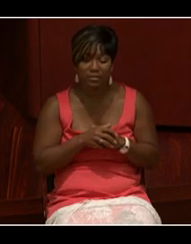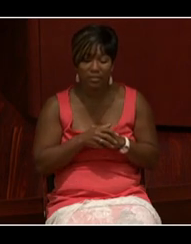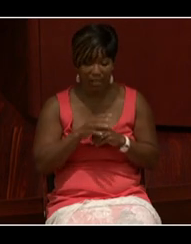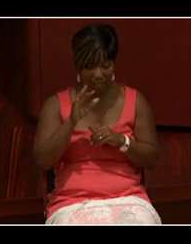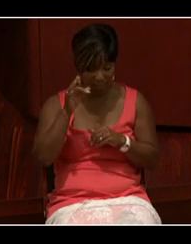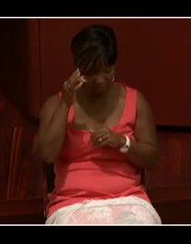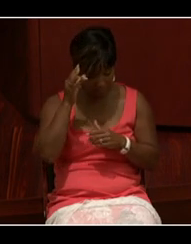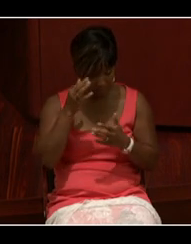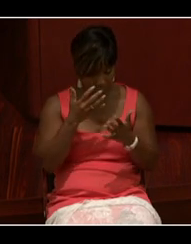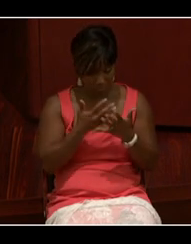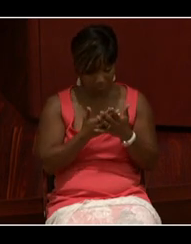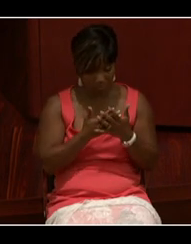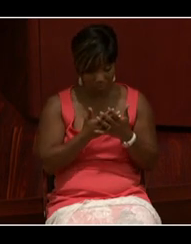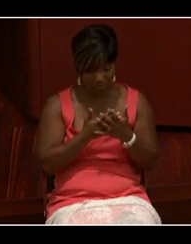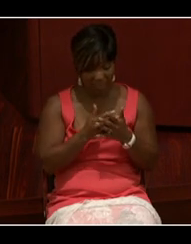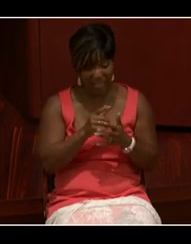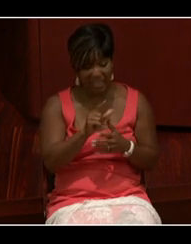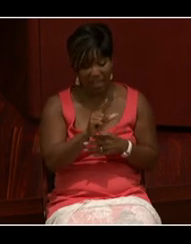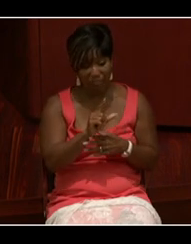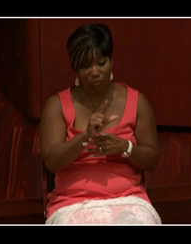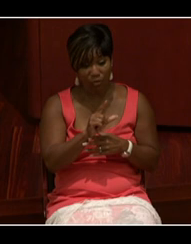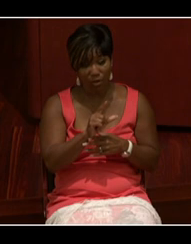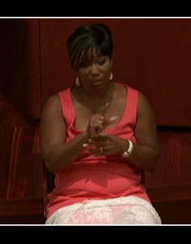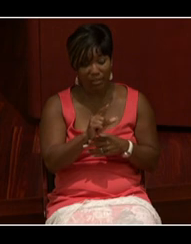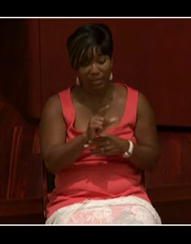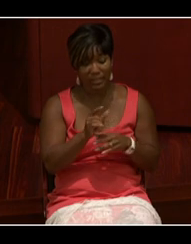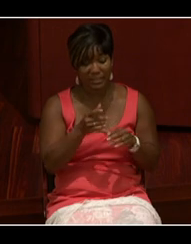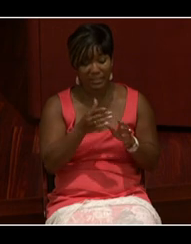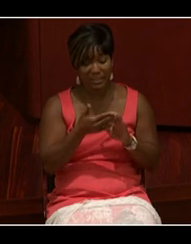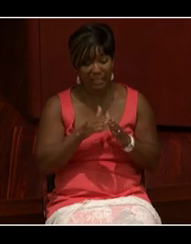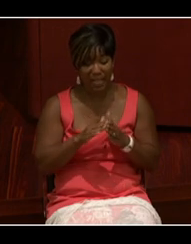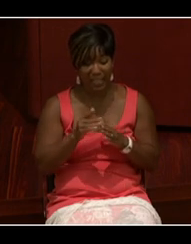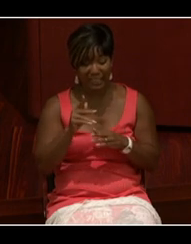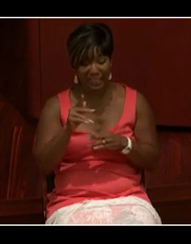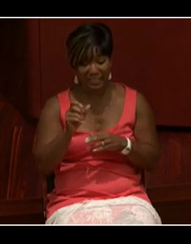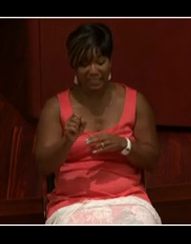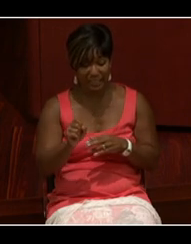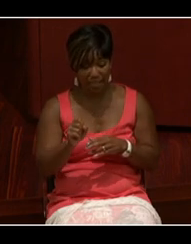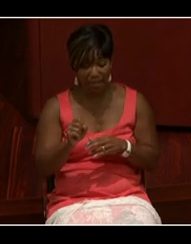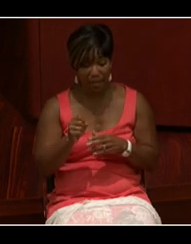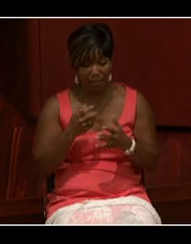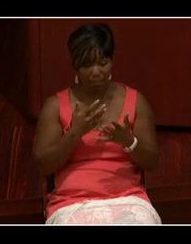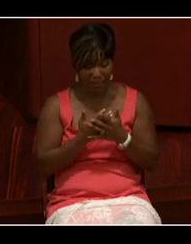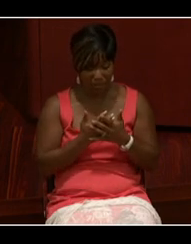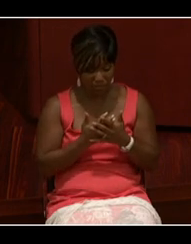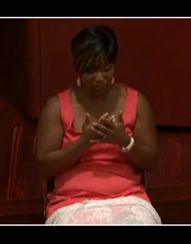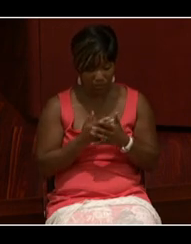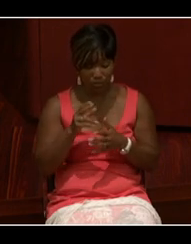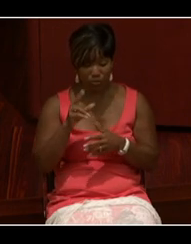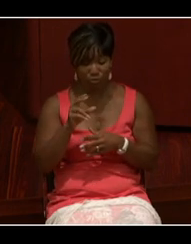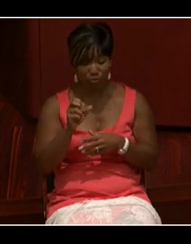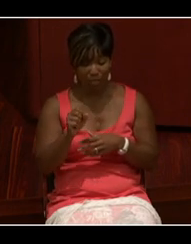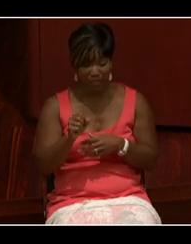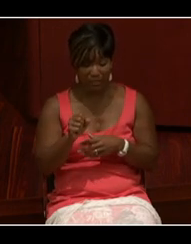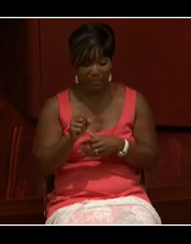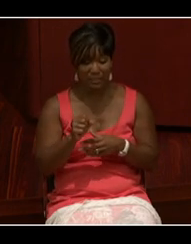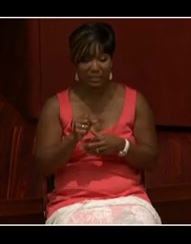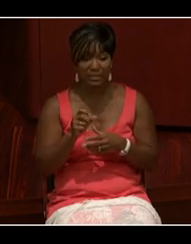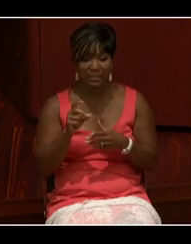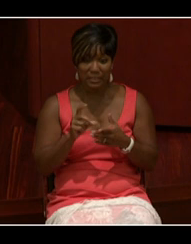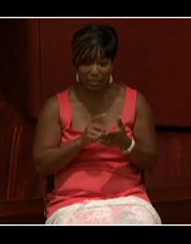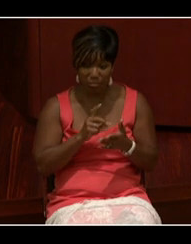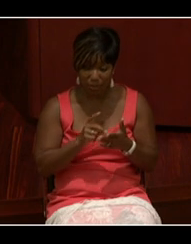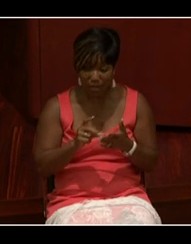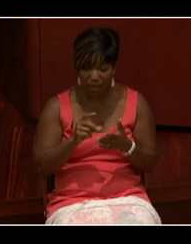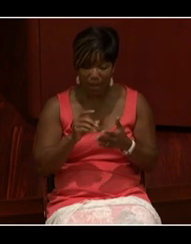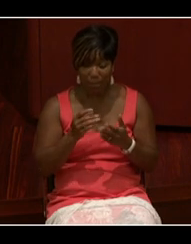federal penitentiary in Leavenworth, Leavenworth County is home to the Kansas State Penitentiary, the United States Disciplinary Barrack, and what used to be